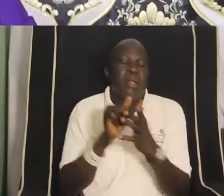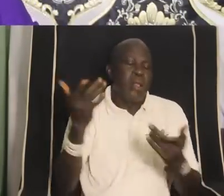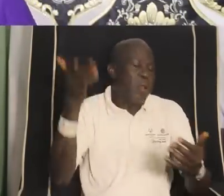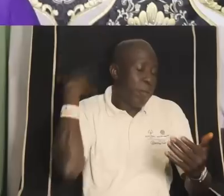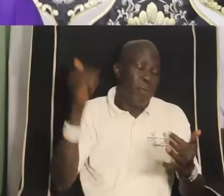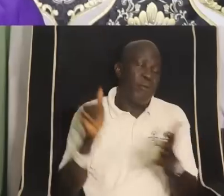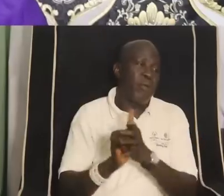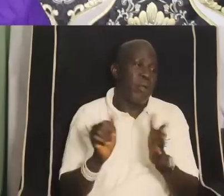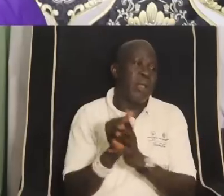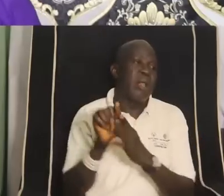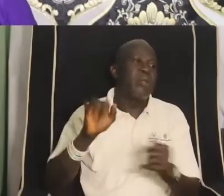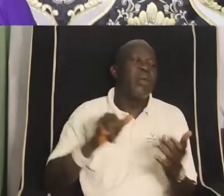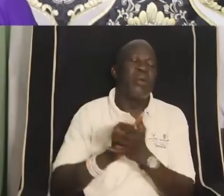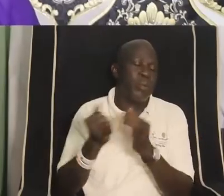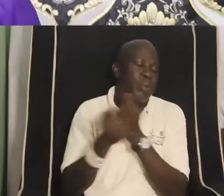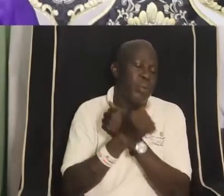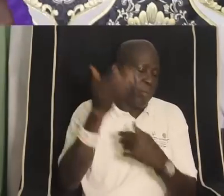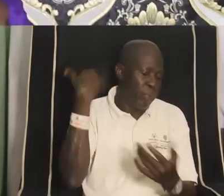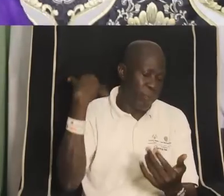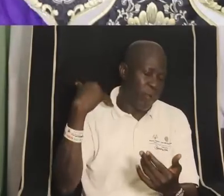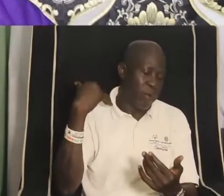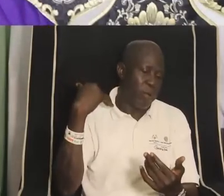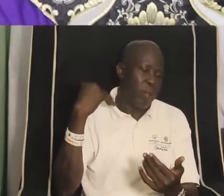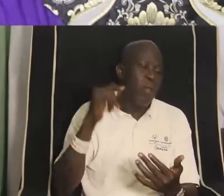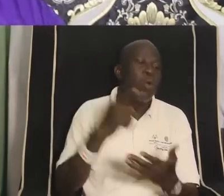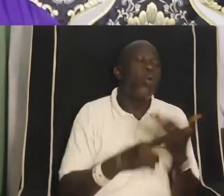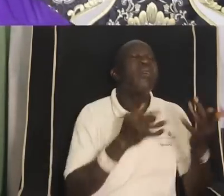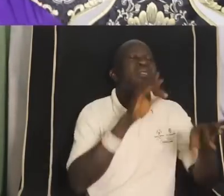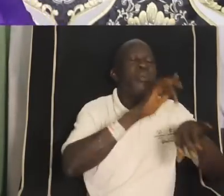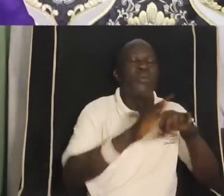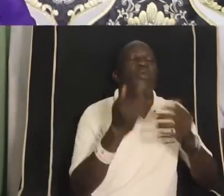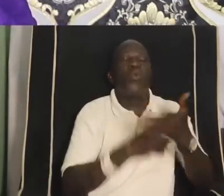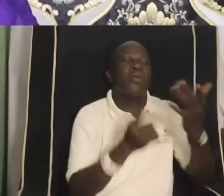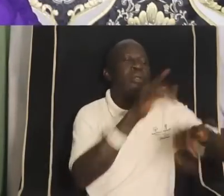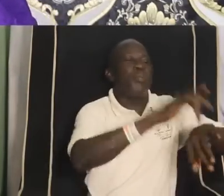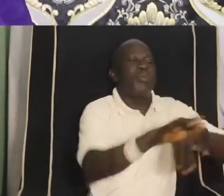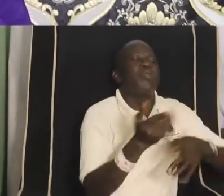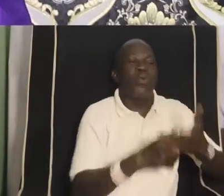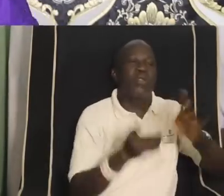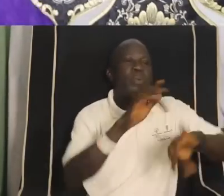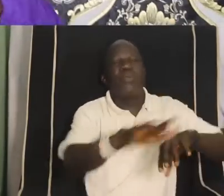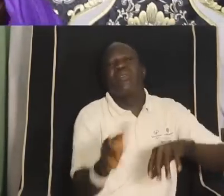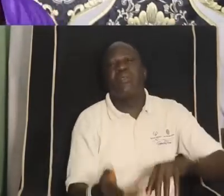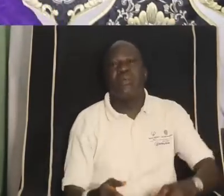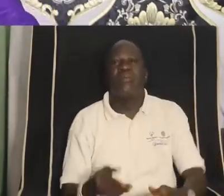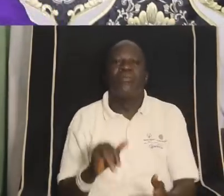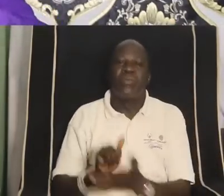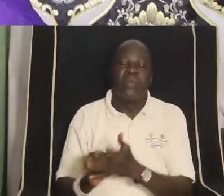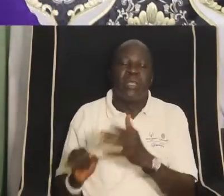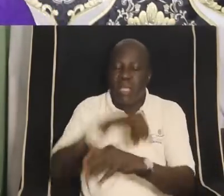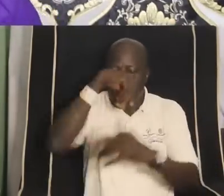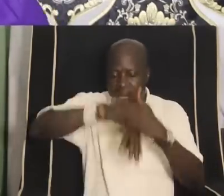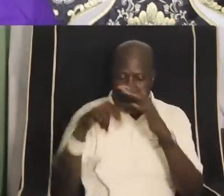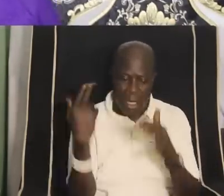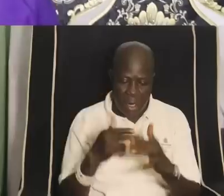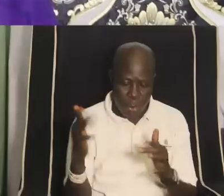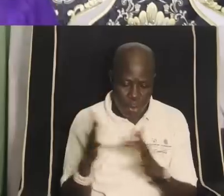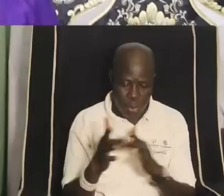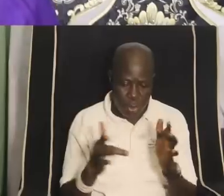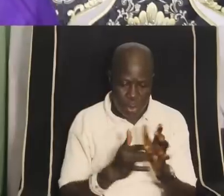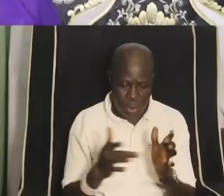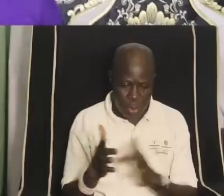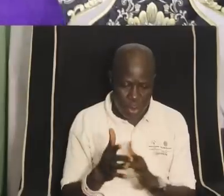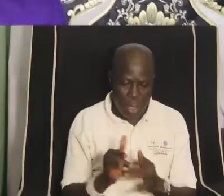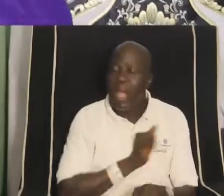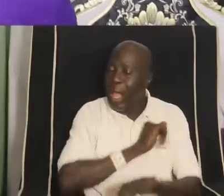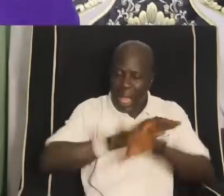And that angel was the God of the love we have for our Christ. O ma se o. O ma se o. What a pity. Eni adauka fa. In the name of Jesus. Mi